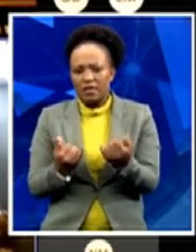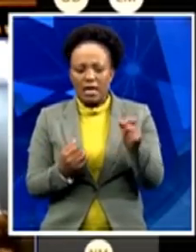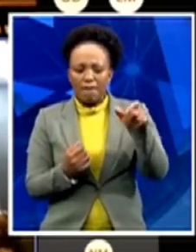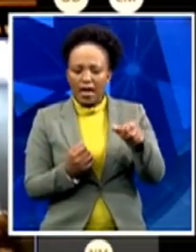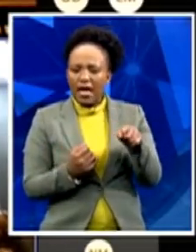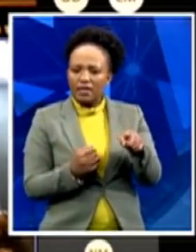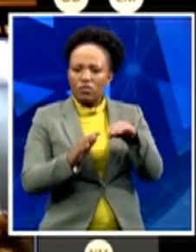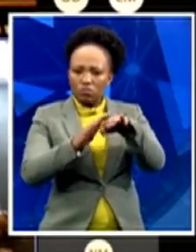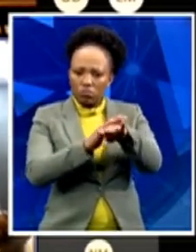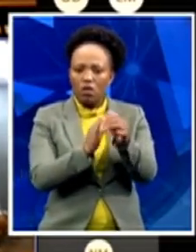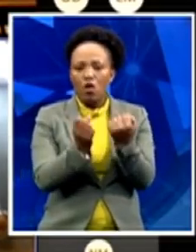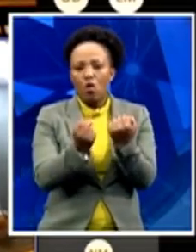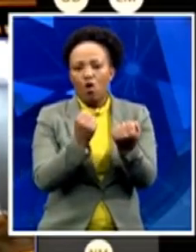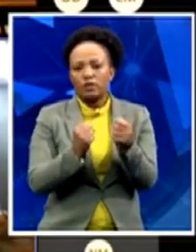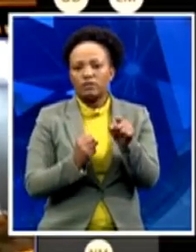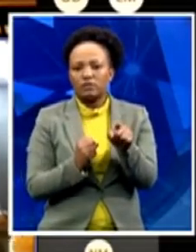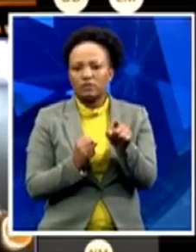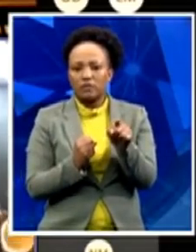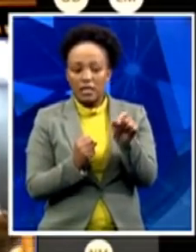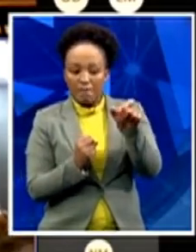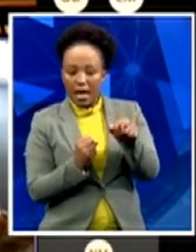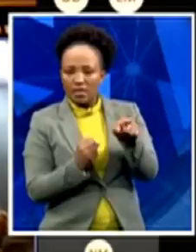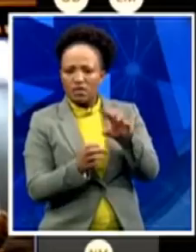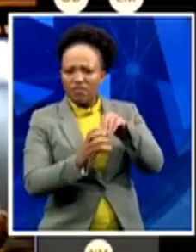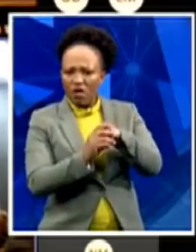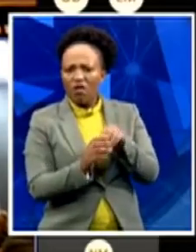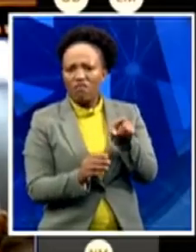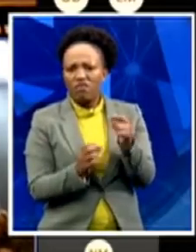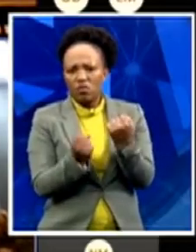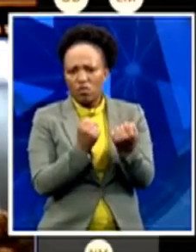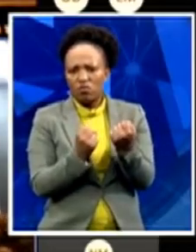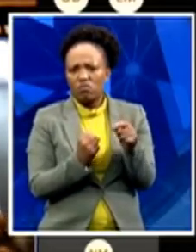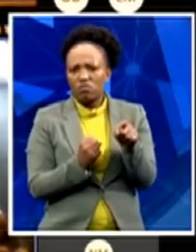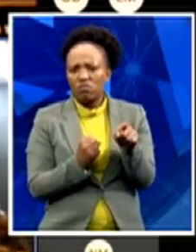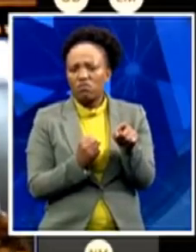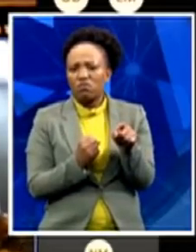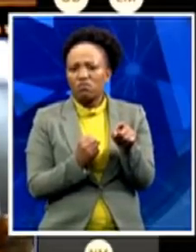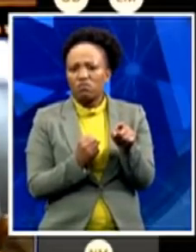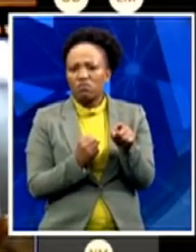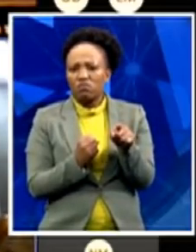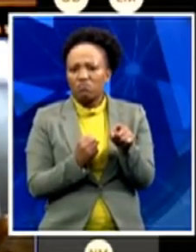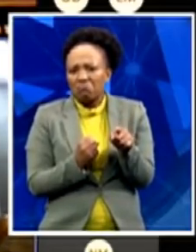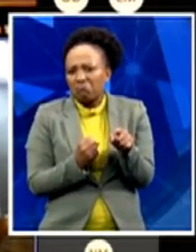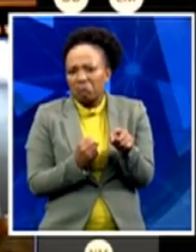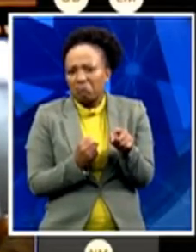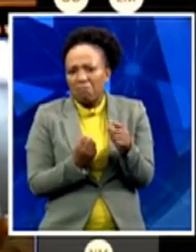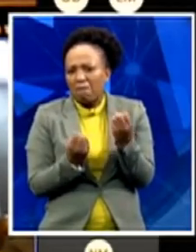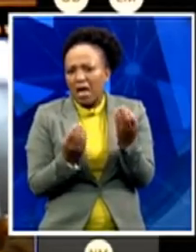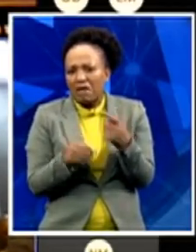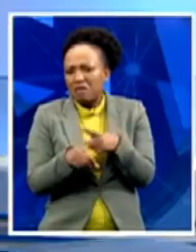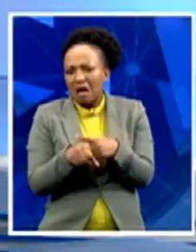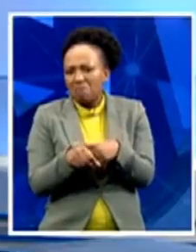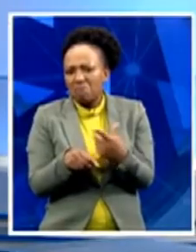question have flagrantly disregarded the very well-known rule